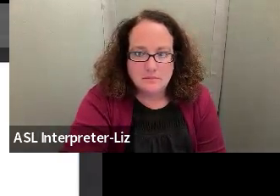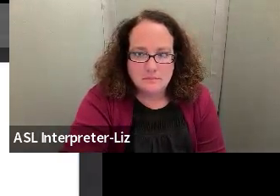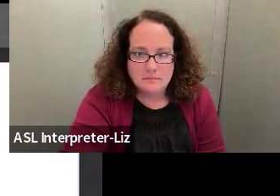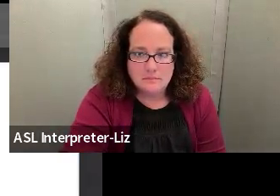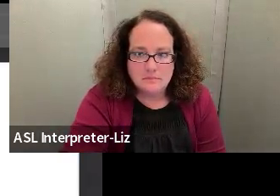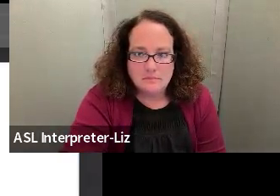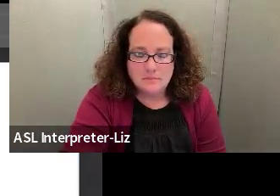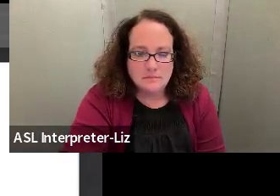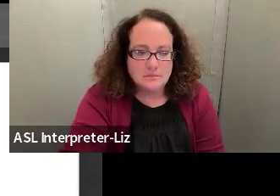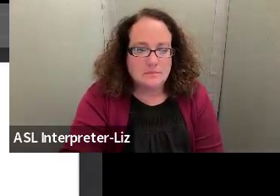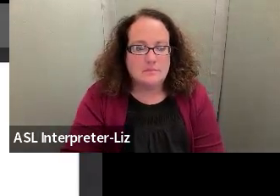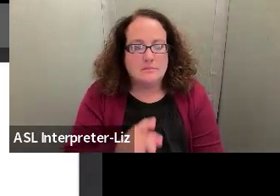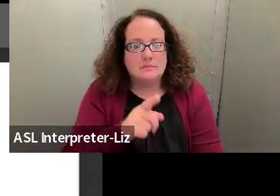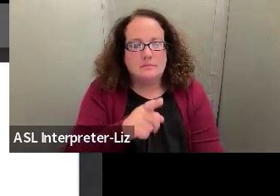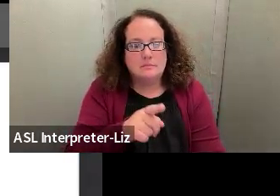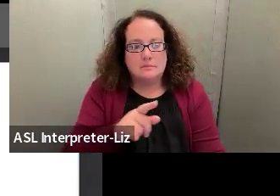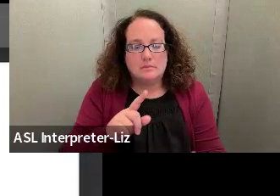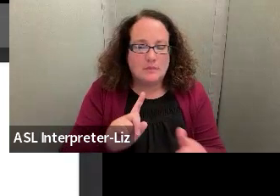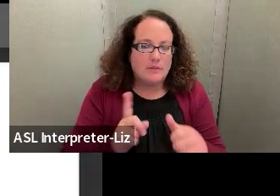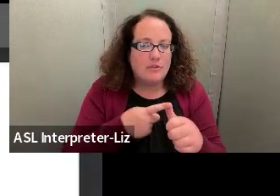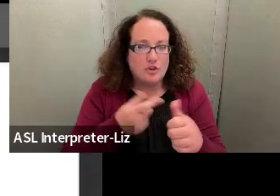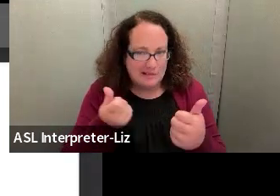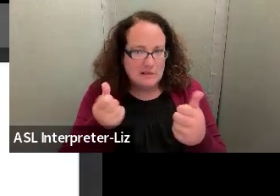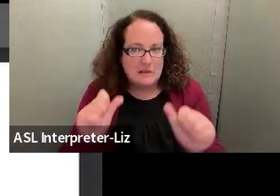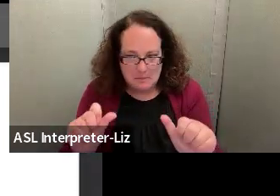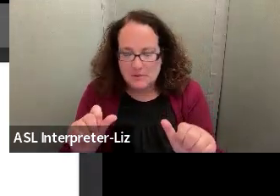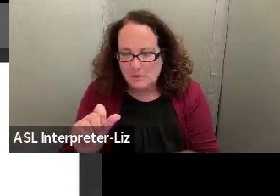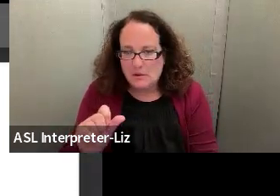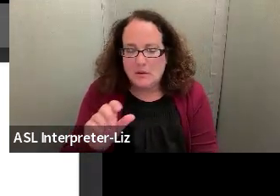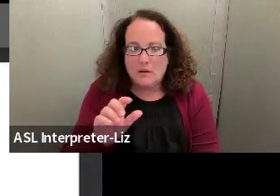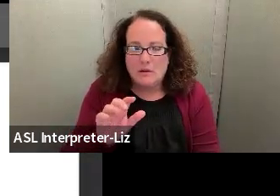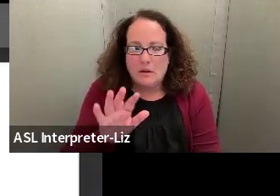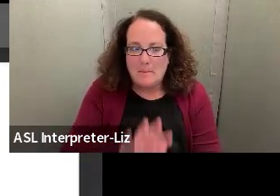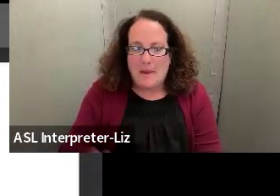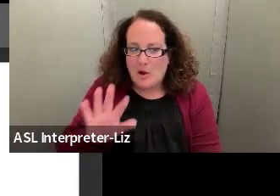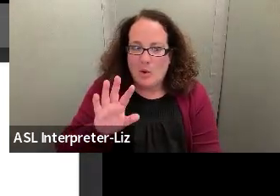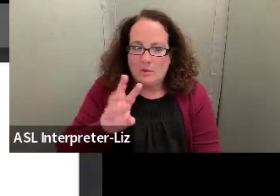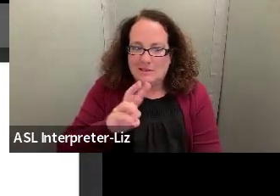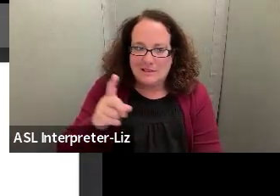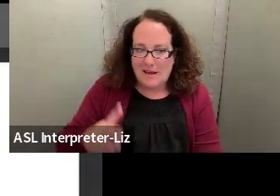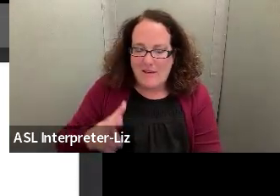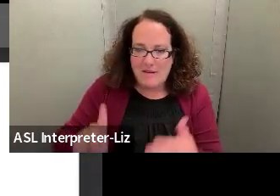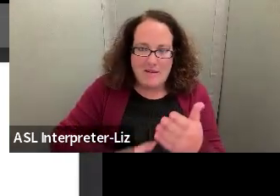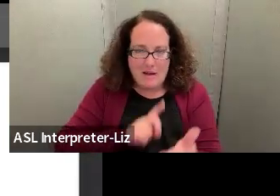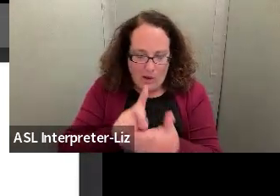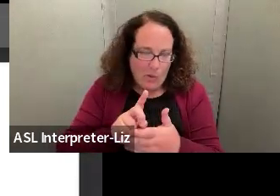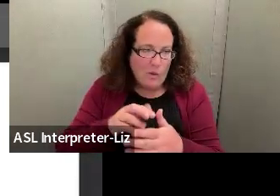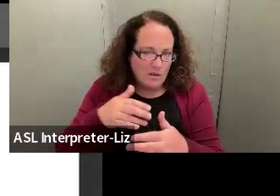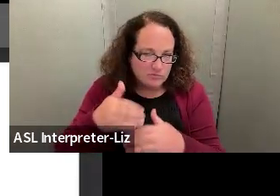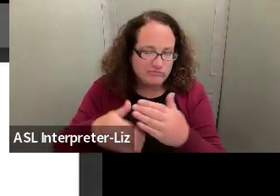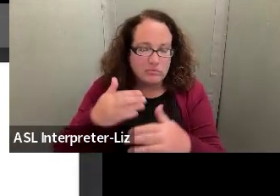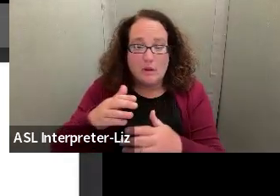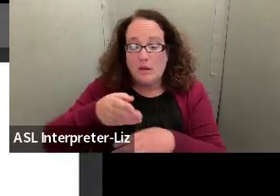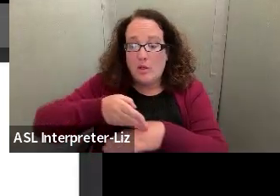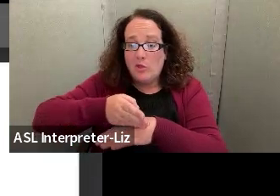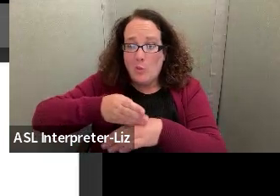So this is the first attempt, and about 6.5 hours into it, the wood is held onto